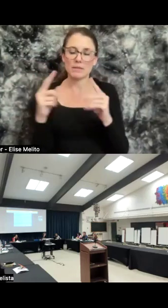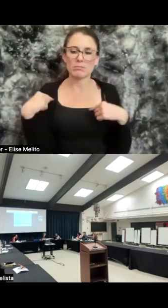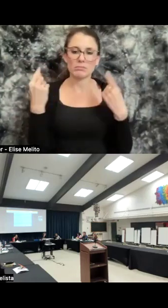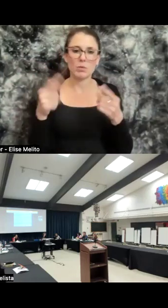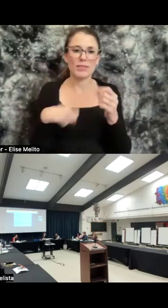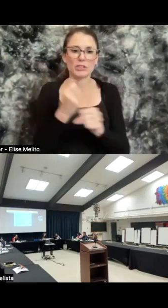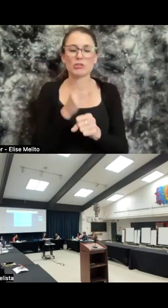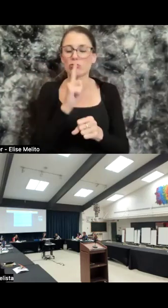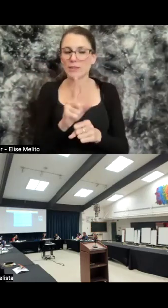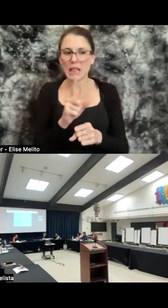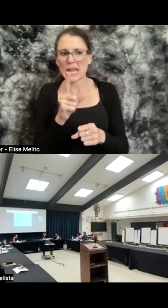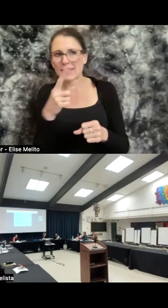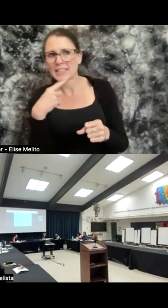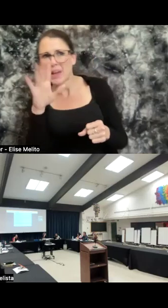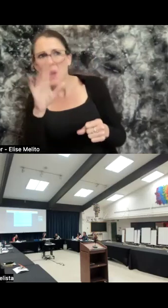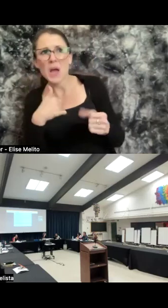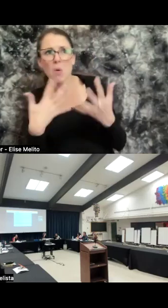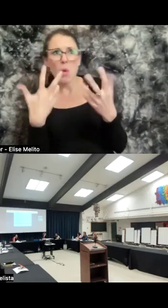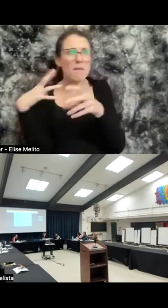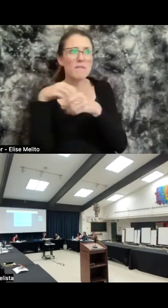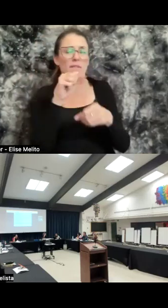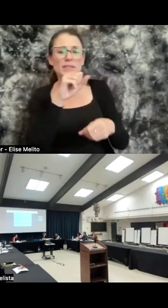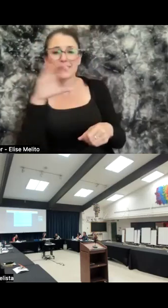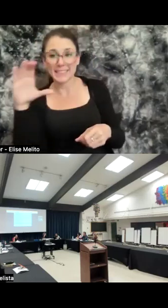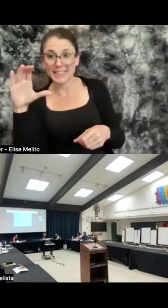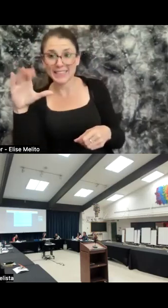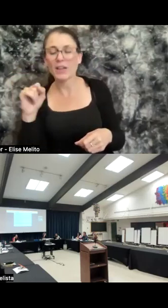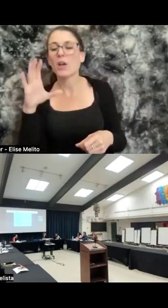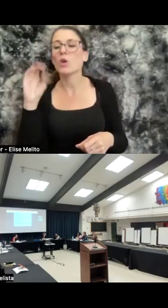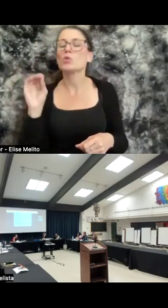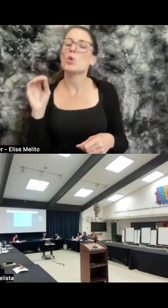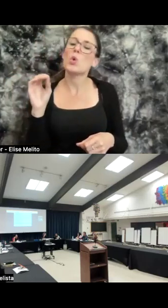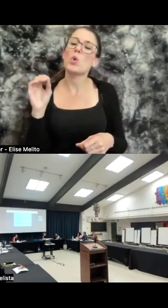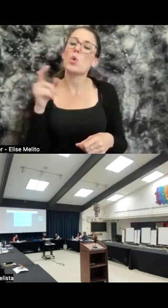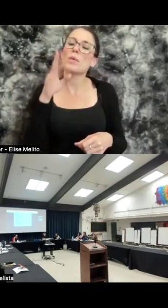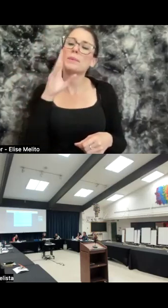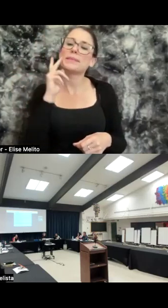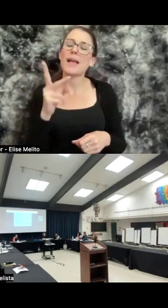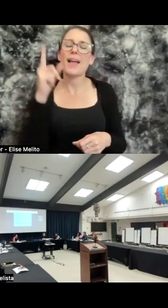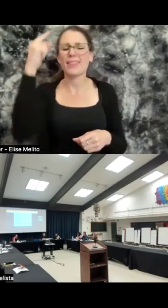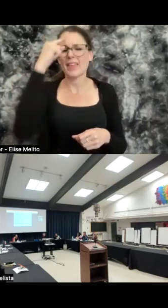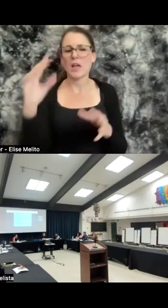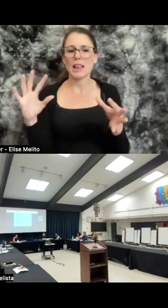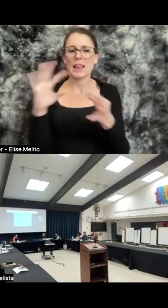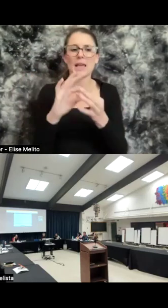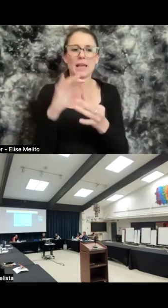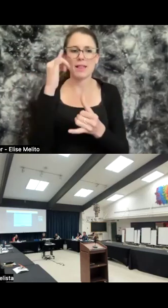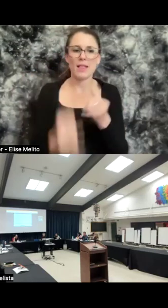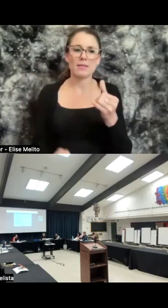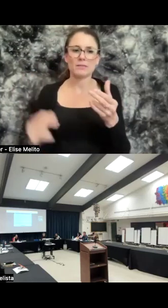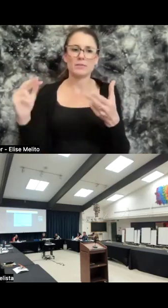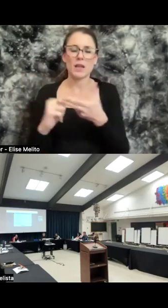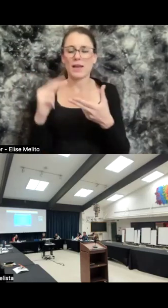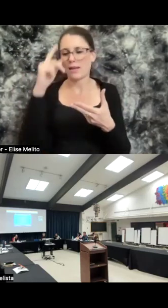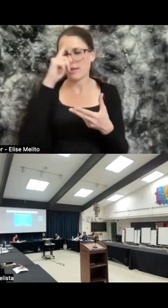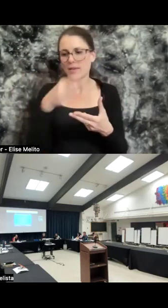in being involved with the SSC. And so you'll see, I think it's linked in the last slide. You guys, I imagine, would have